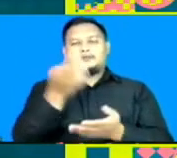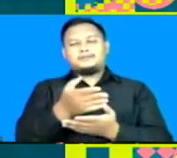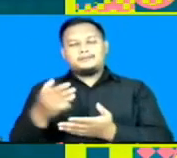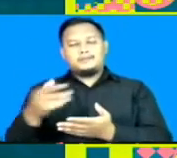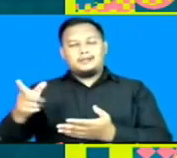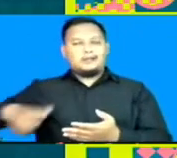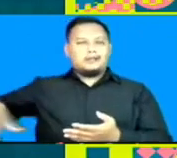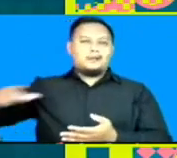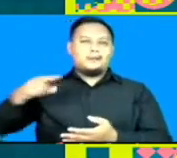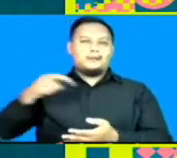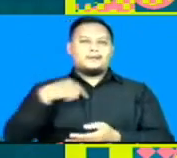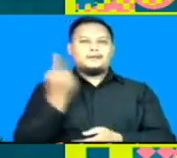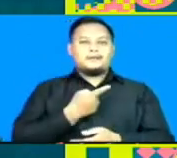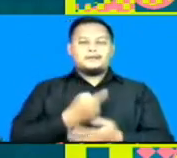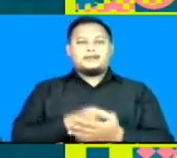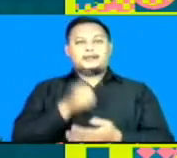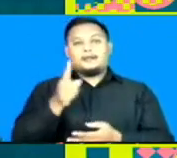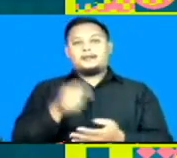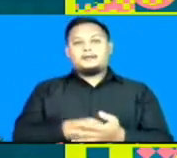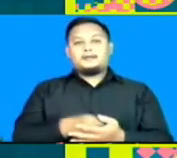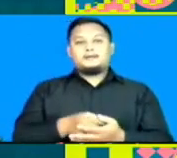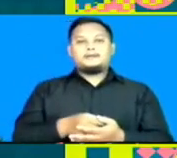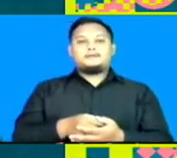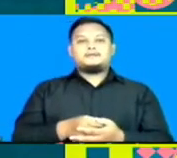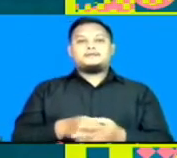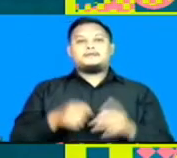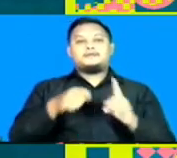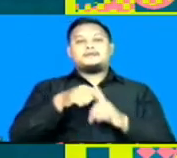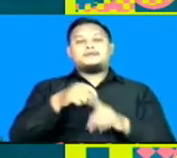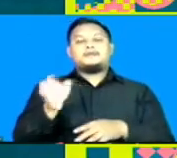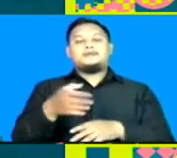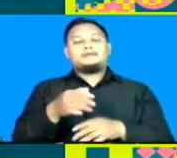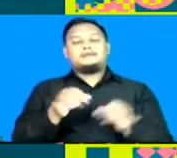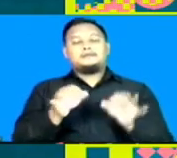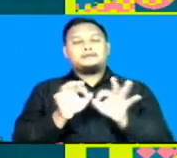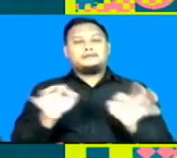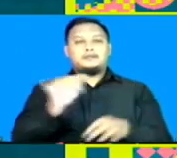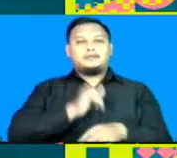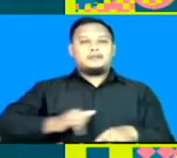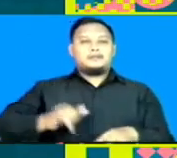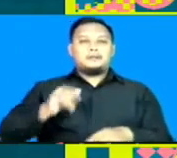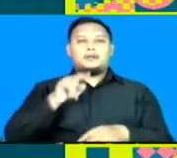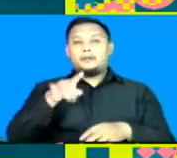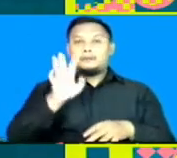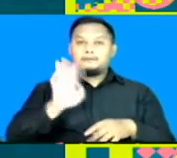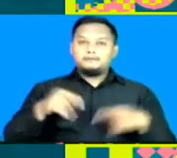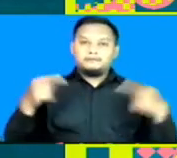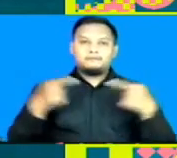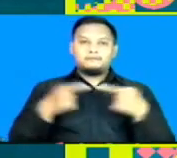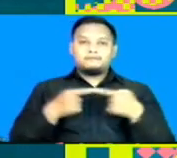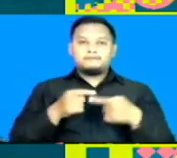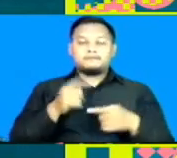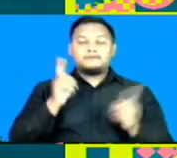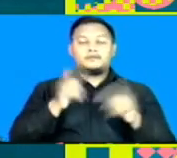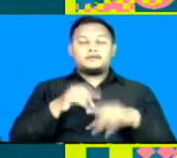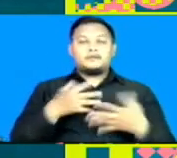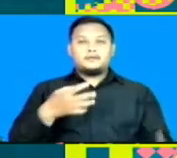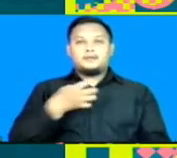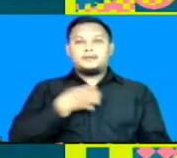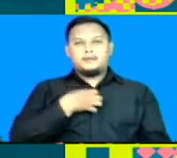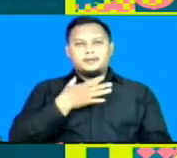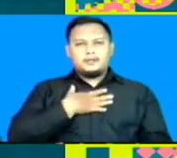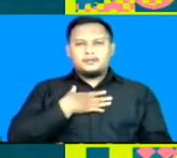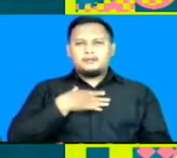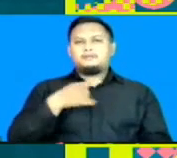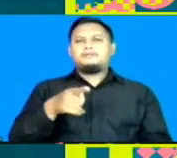Is it still relevant nowadays? Yes, my point of view think this is still relevant. In the recent pandemic,